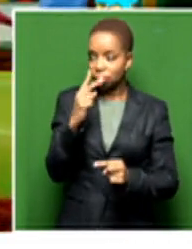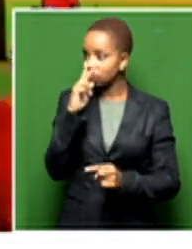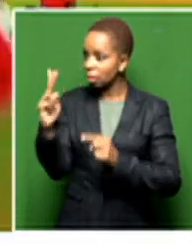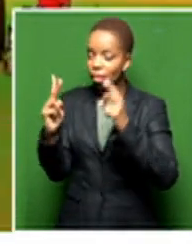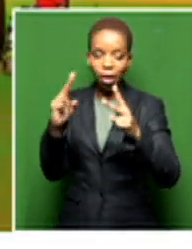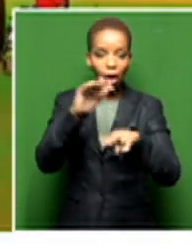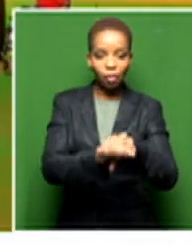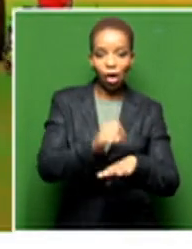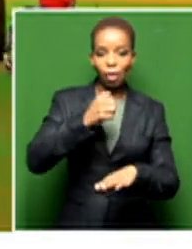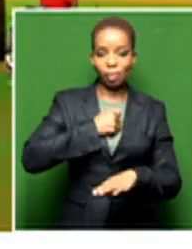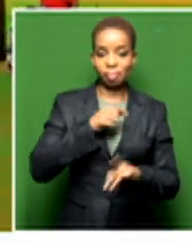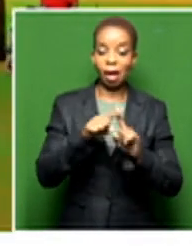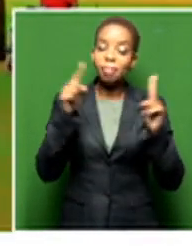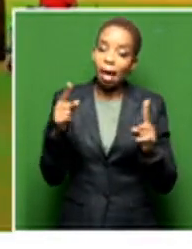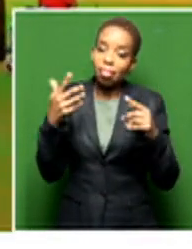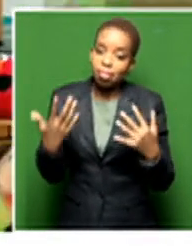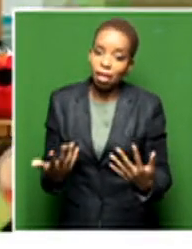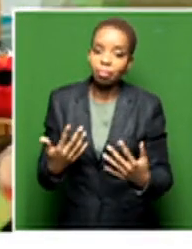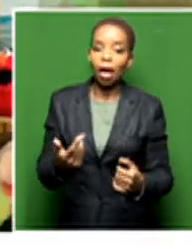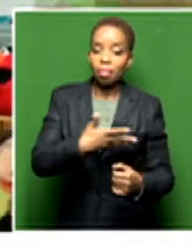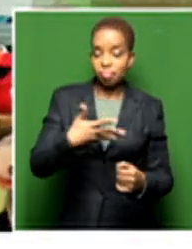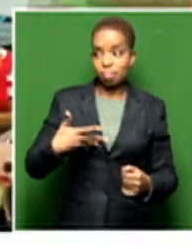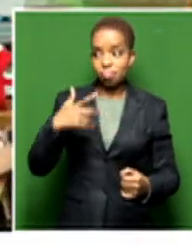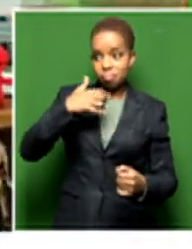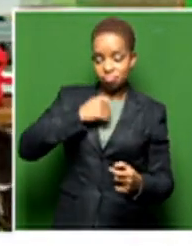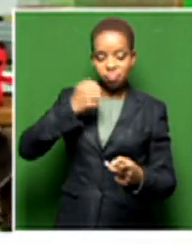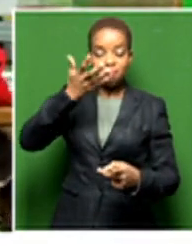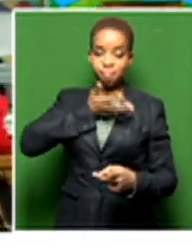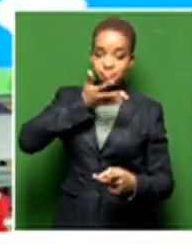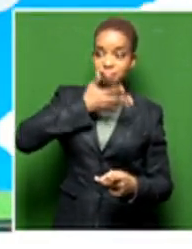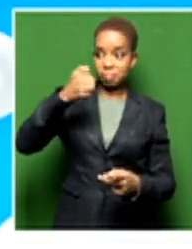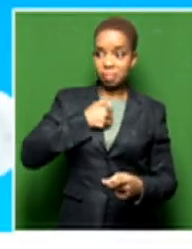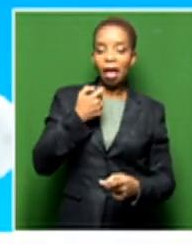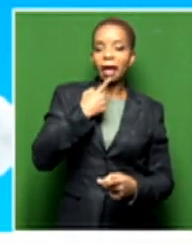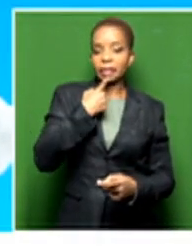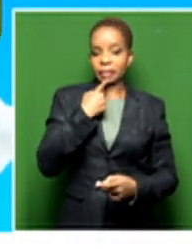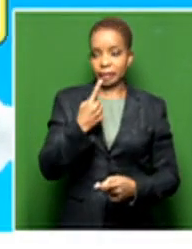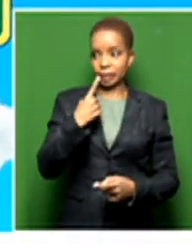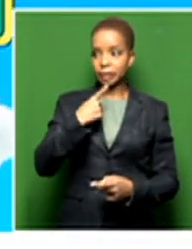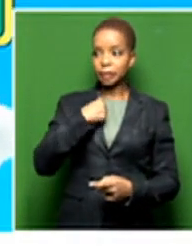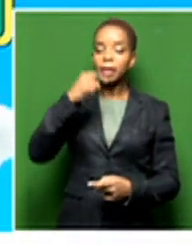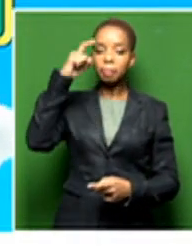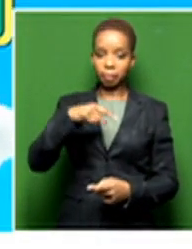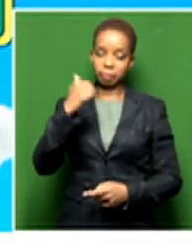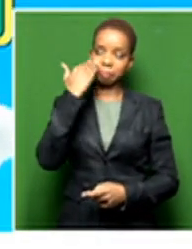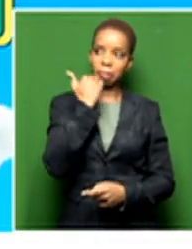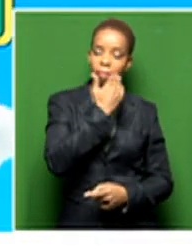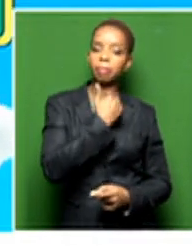friends. But then Elmo's mommy and daddy tells Elmo that Elmo must be